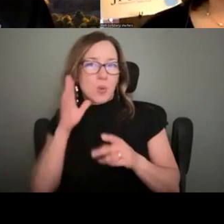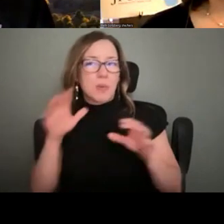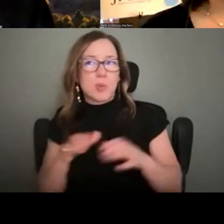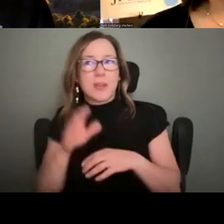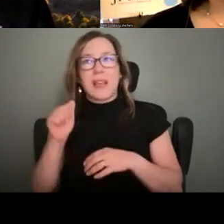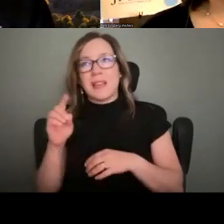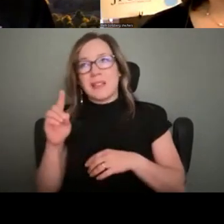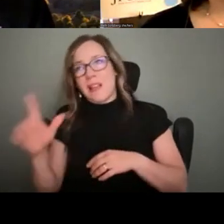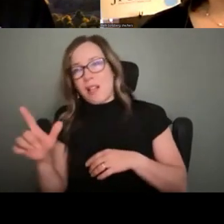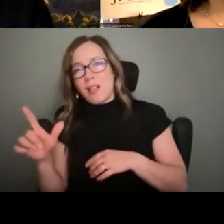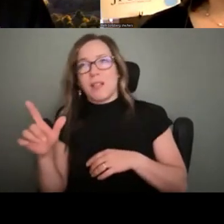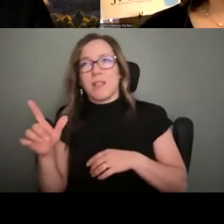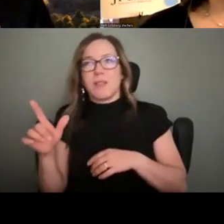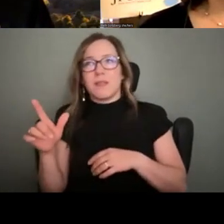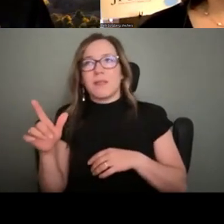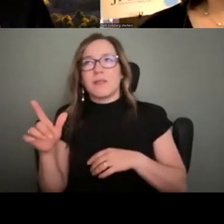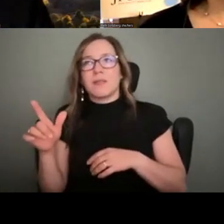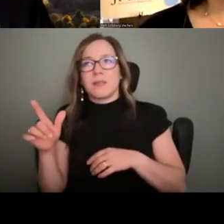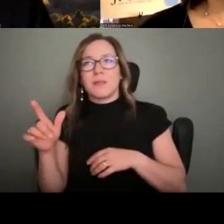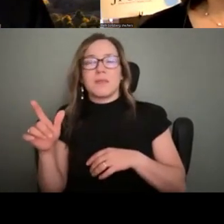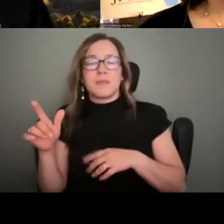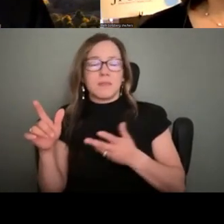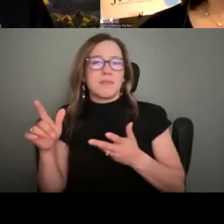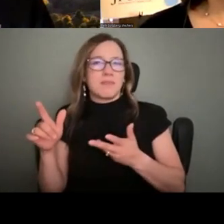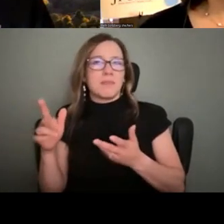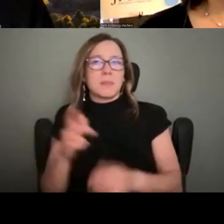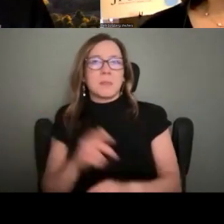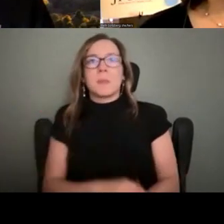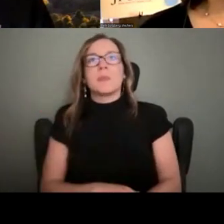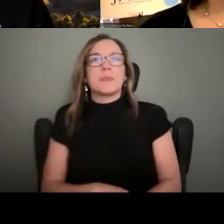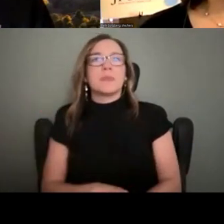ADLs kind of in full.